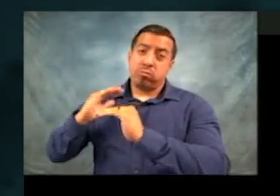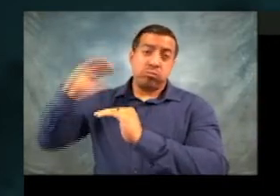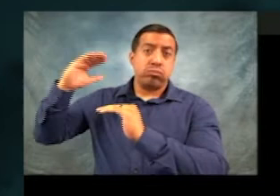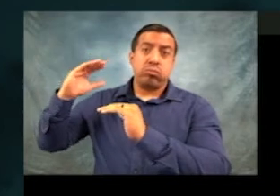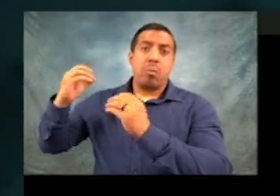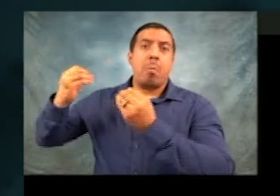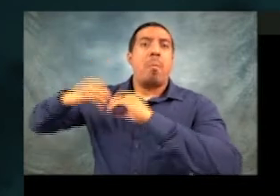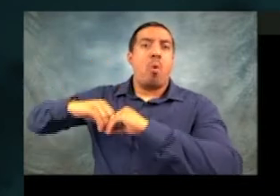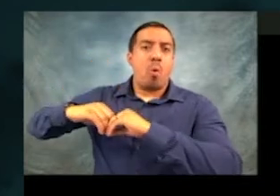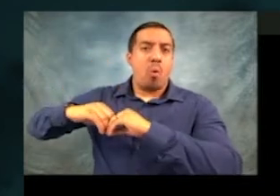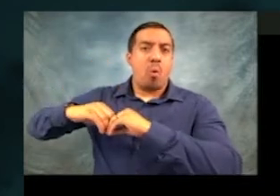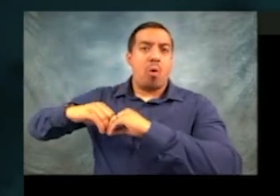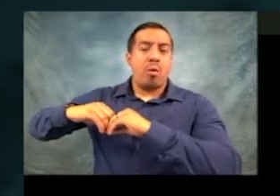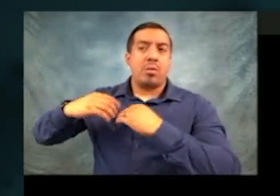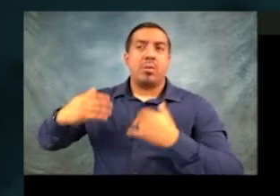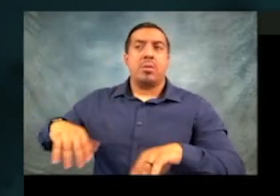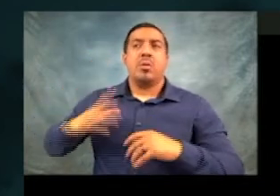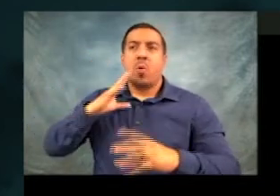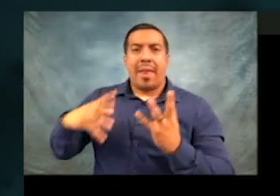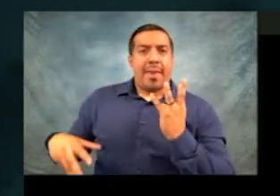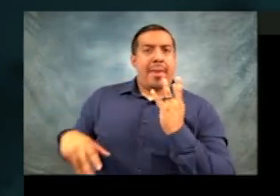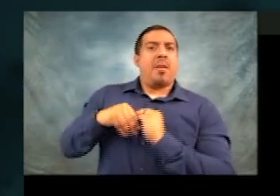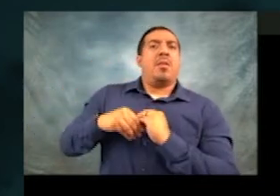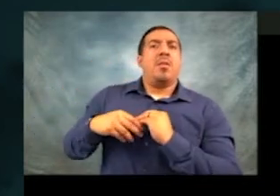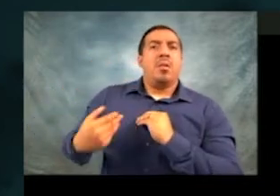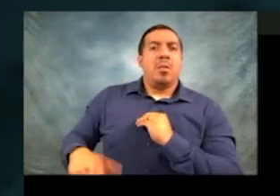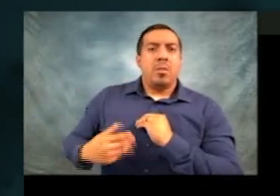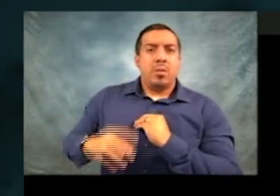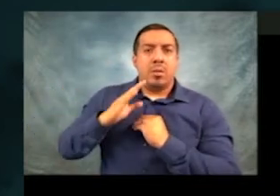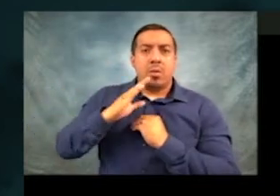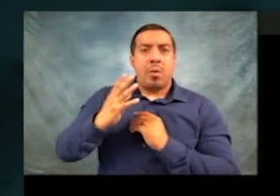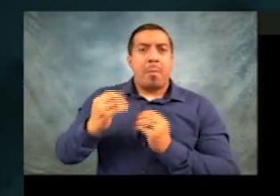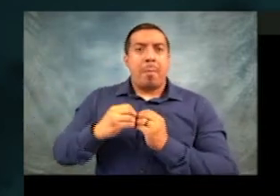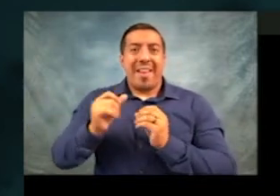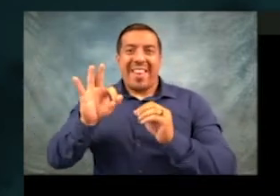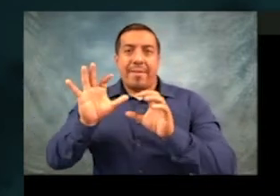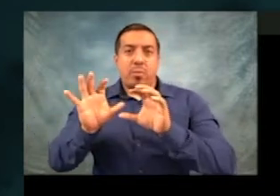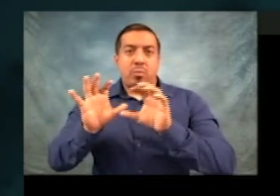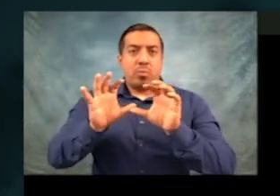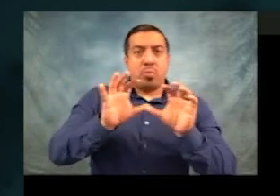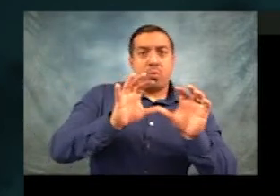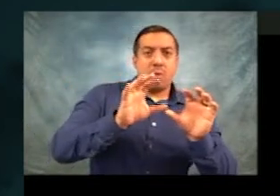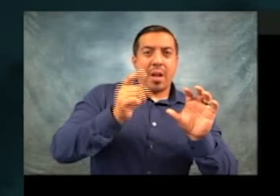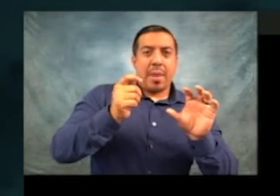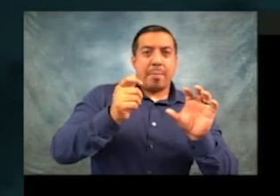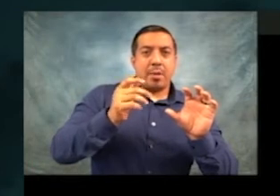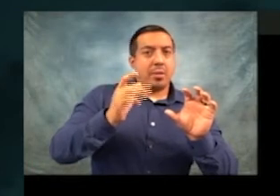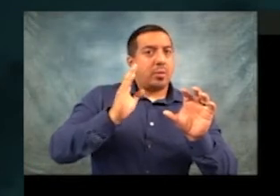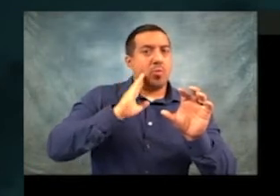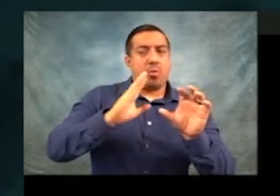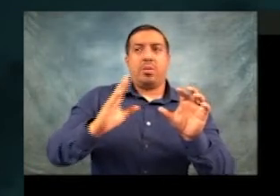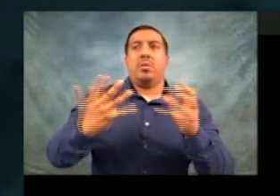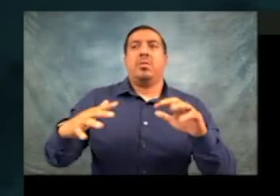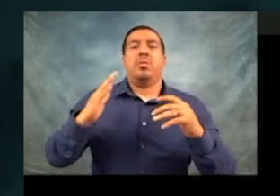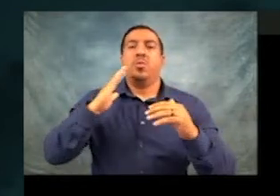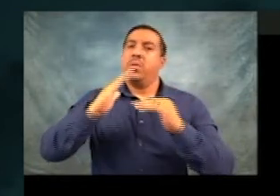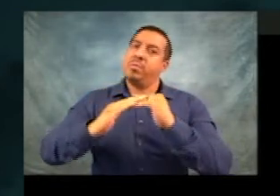if Laura would have simply wobbled to the left or west. So you can see why we had